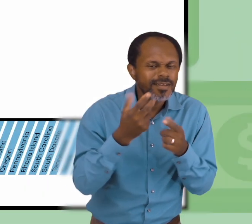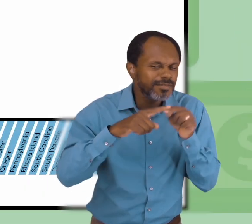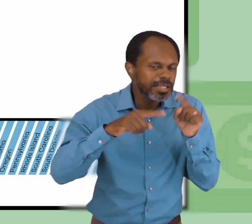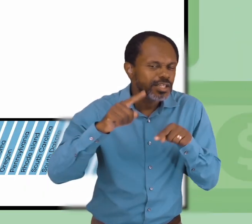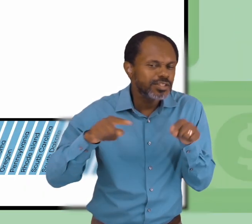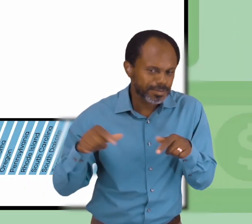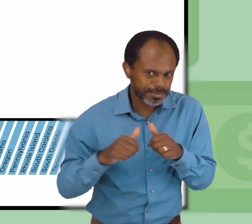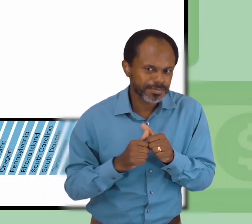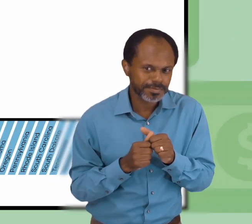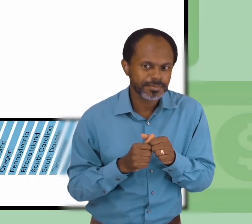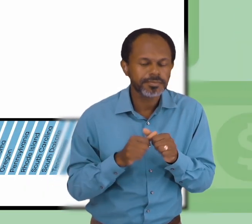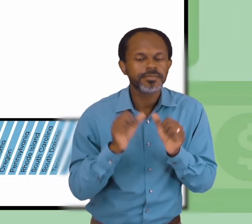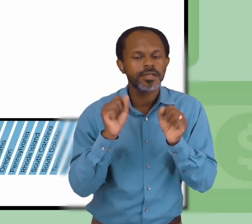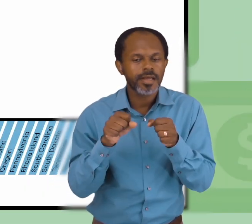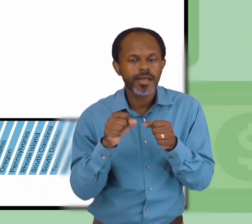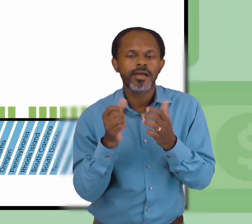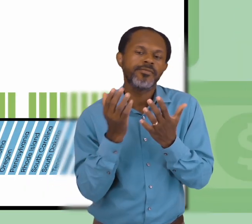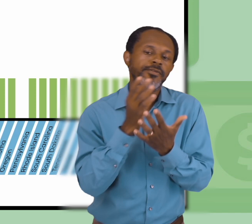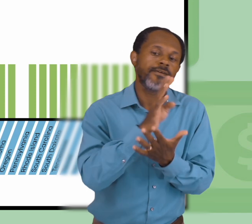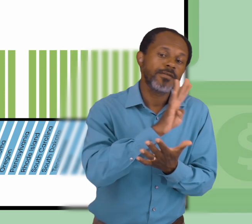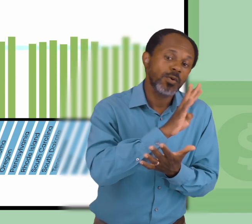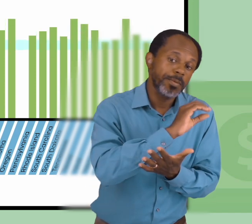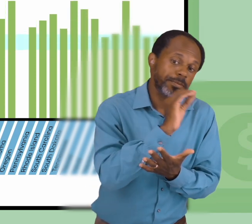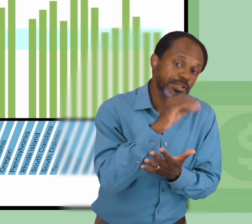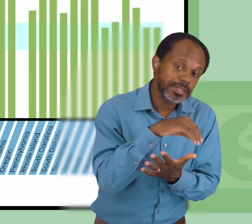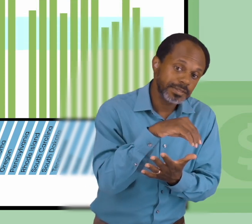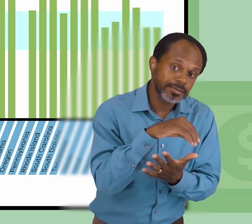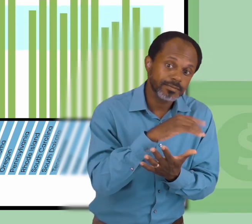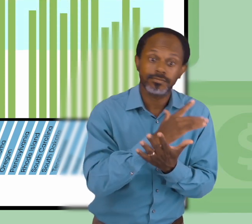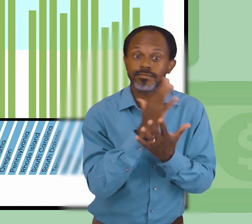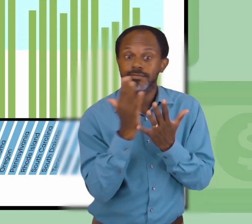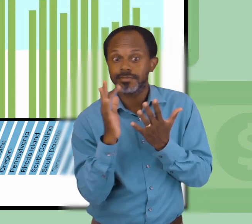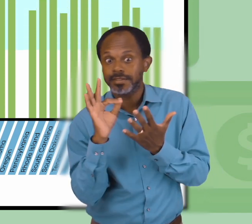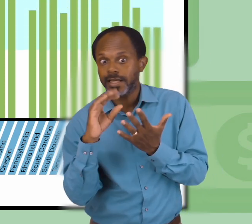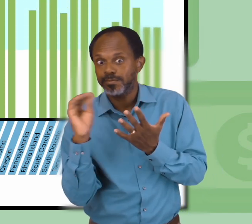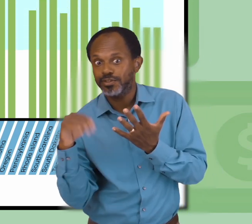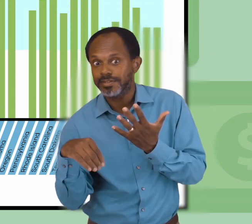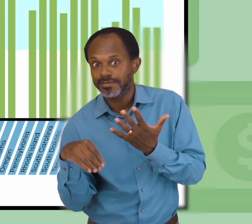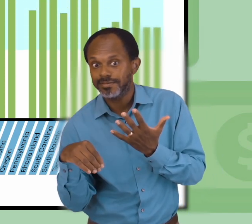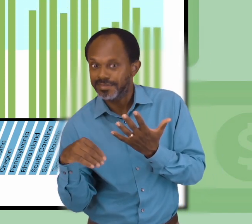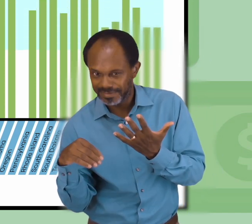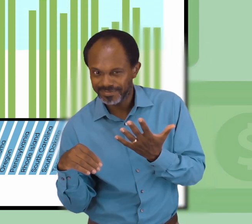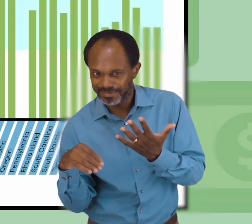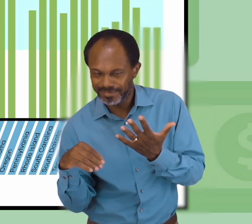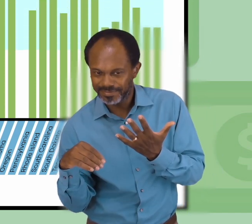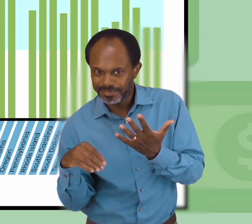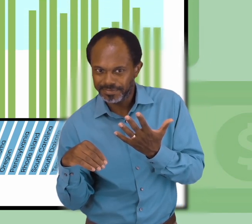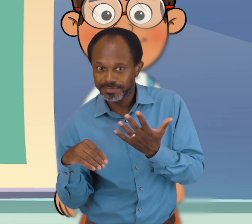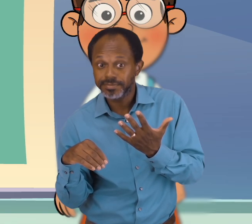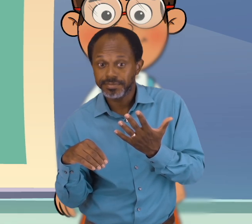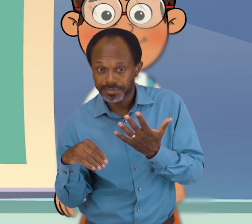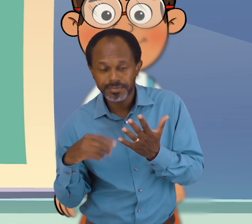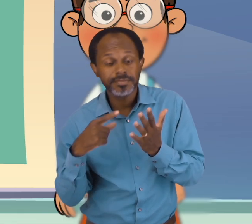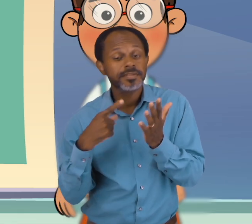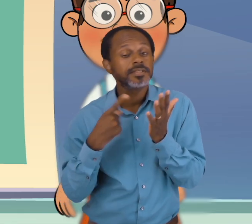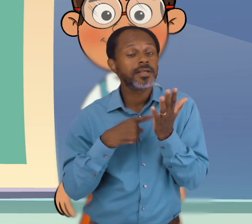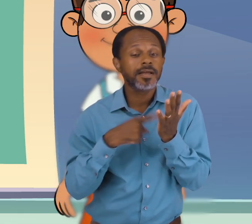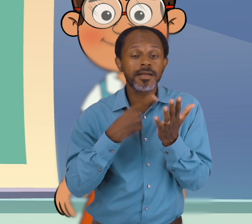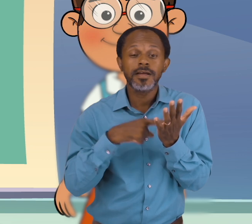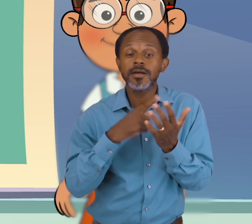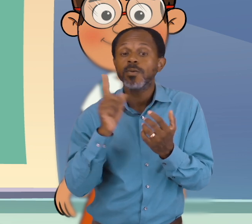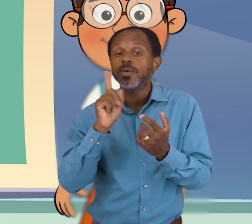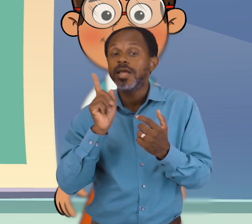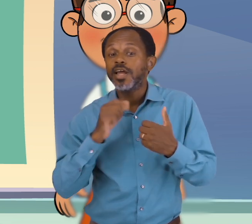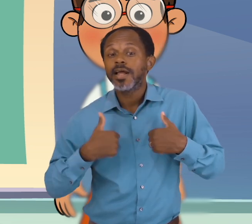Generally, sales tax ranges from about 4% to around 9%. And sometimes,